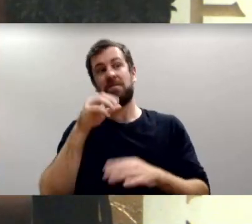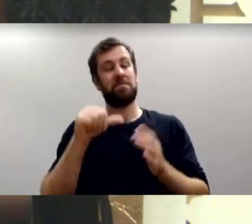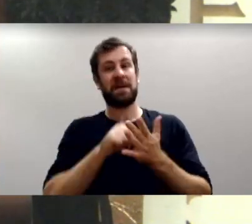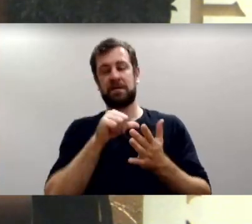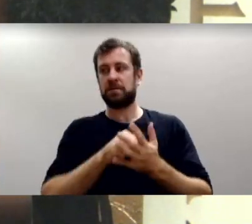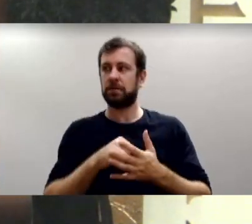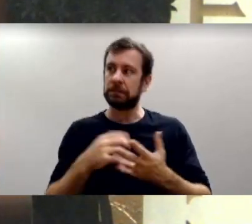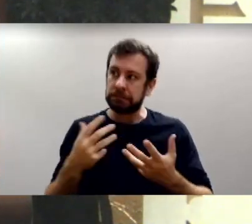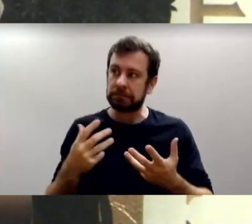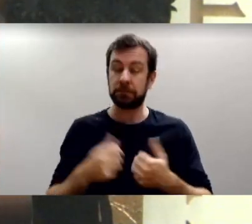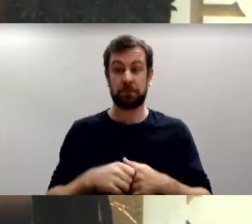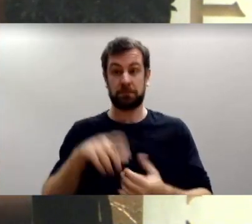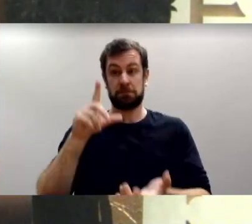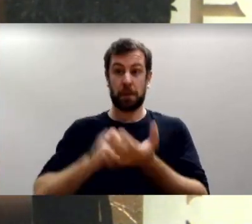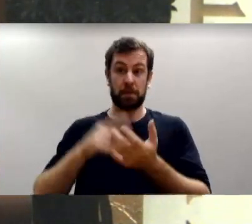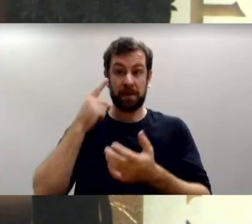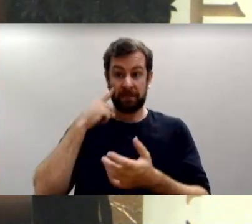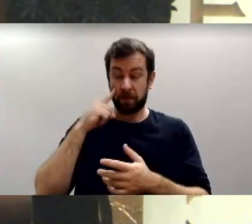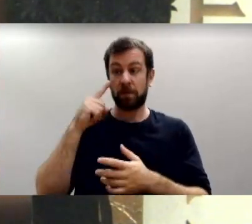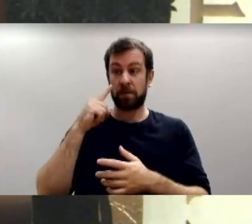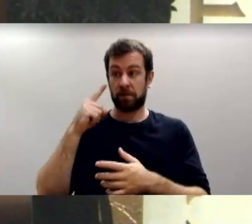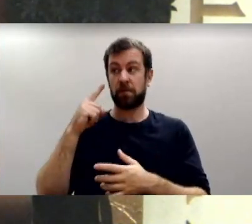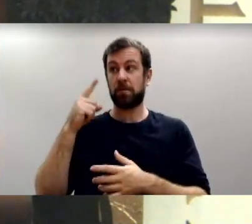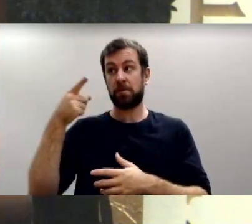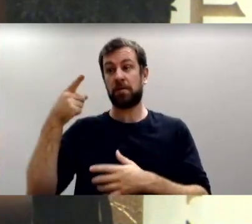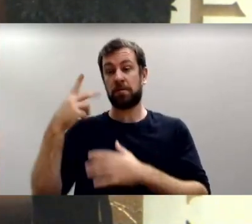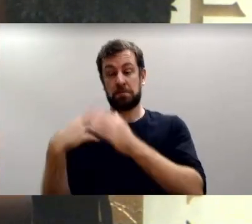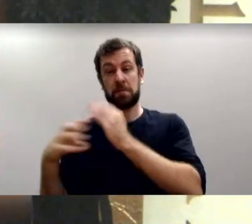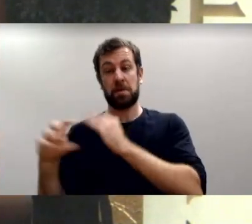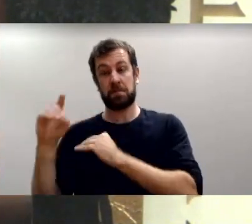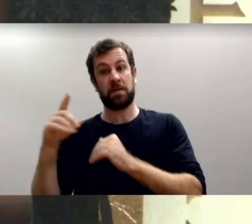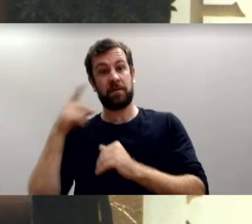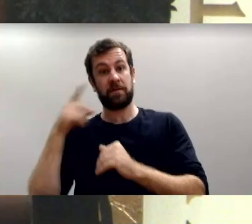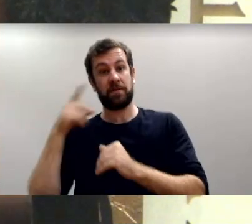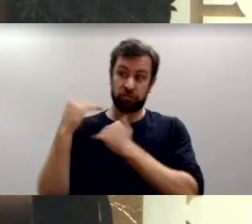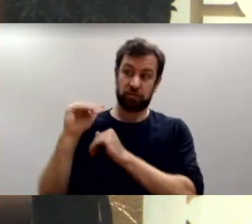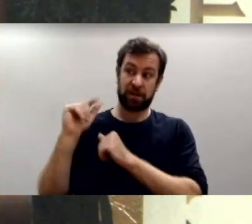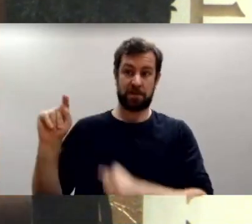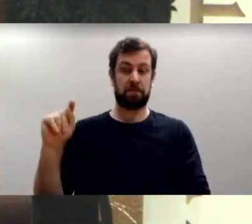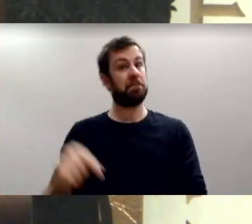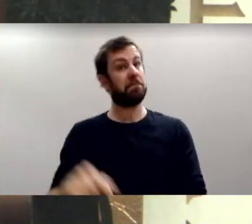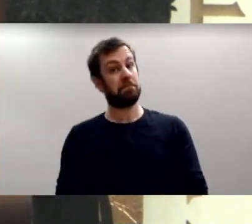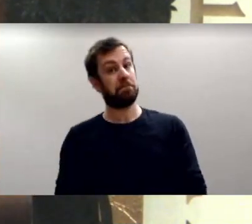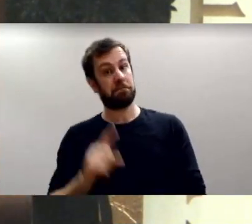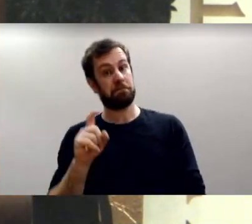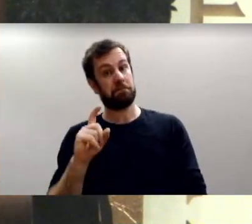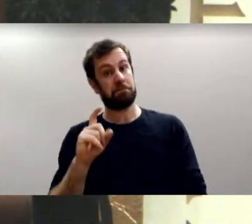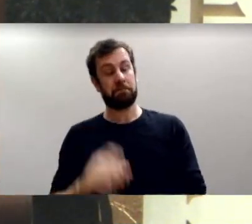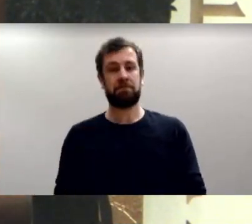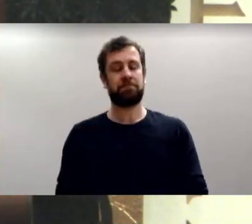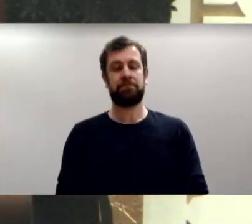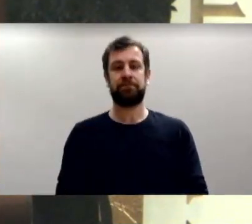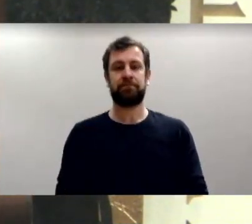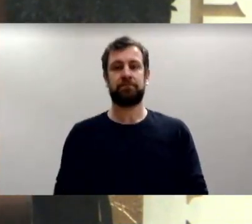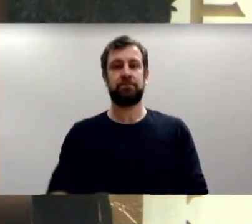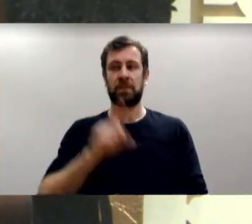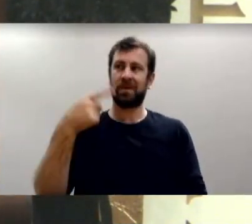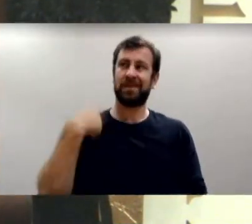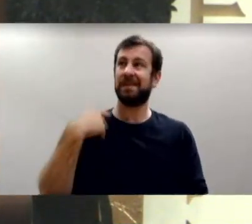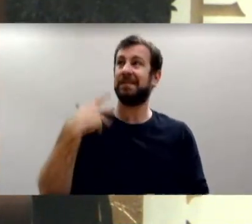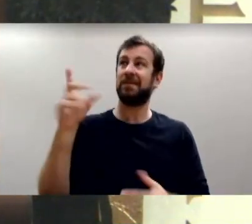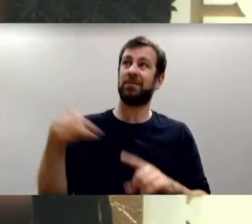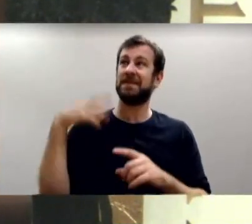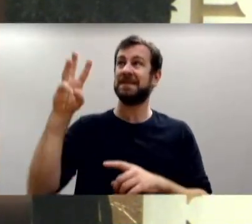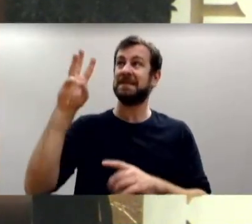So was there a publisher for Allah subhanahu wa ta'ala putting little restrictions on him? That only, 6,000